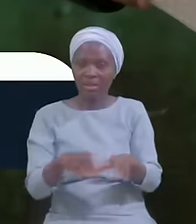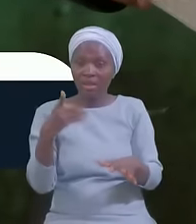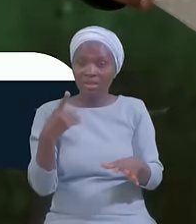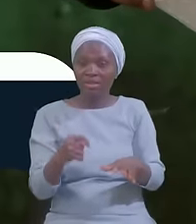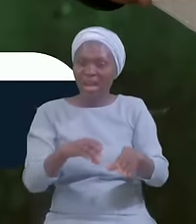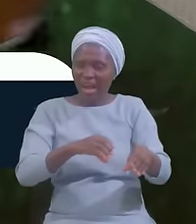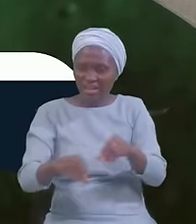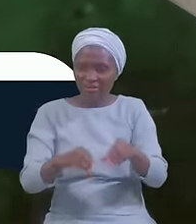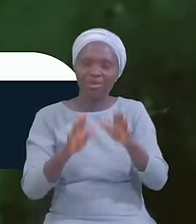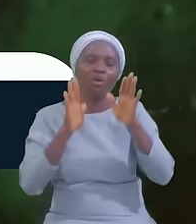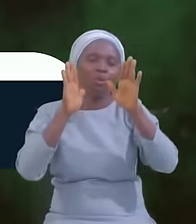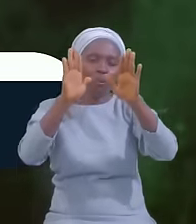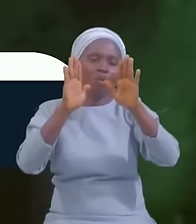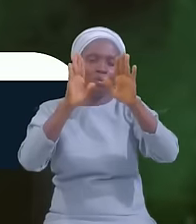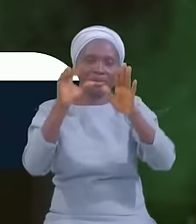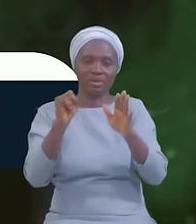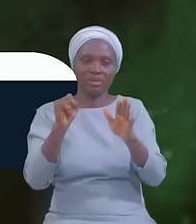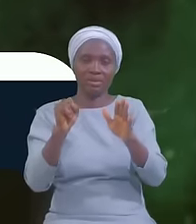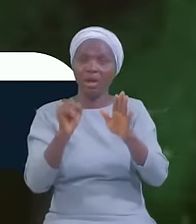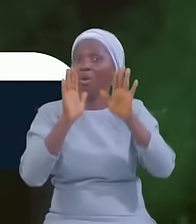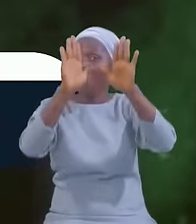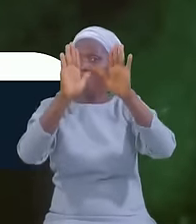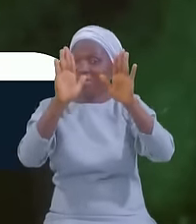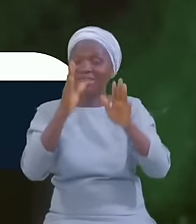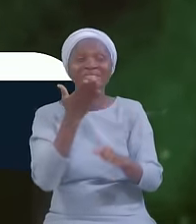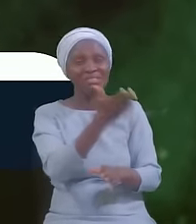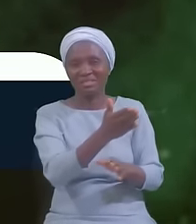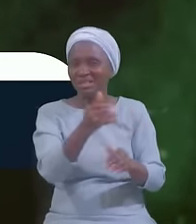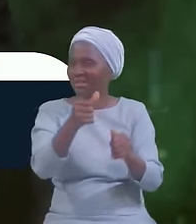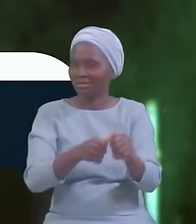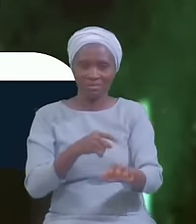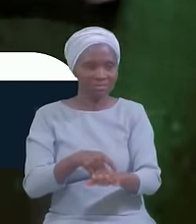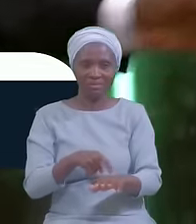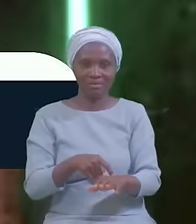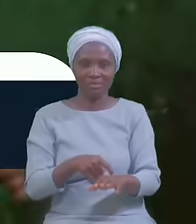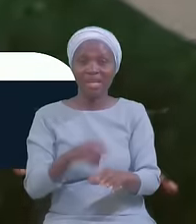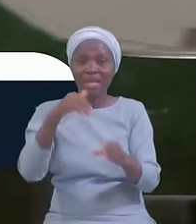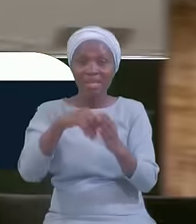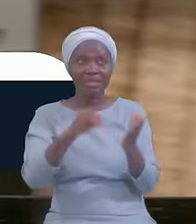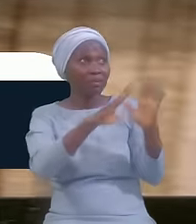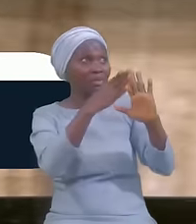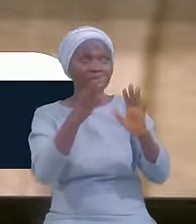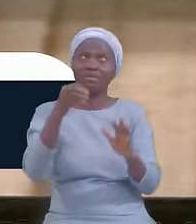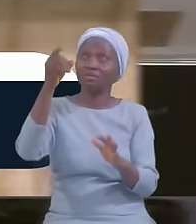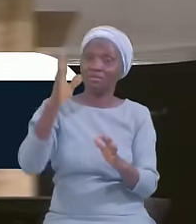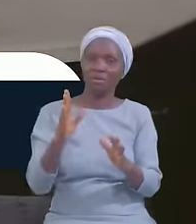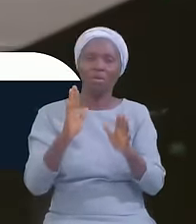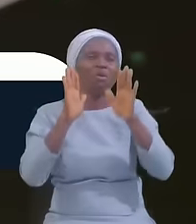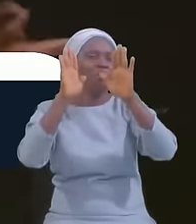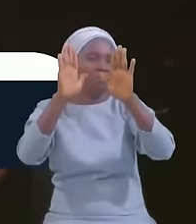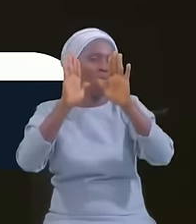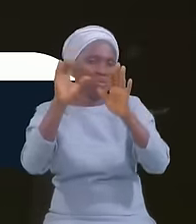Activated wonders. Wonder is there all the time. In the presence of God,